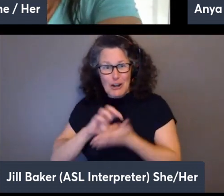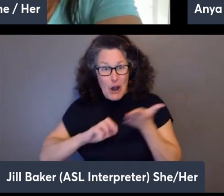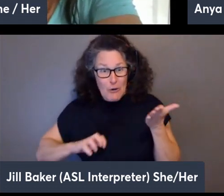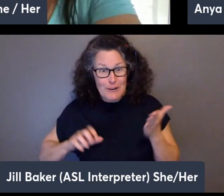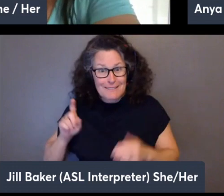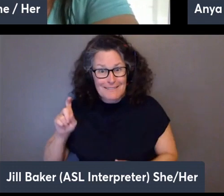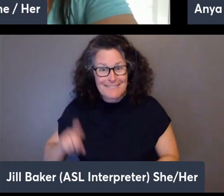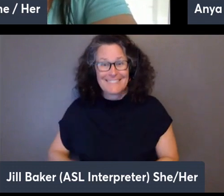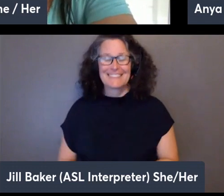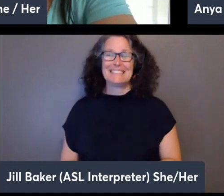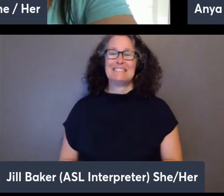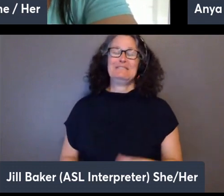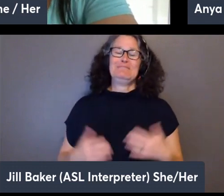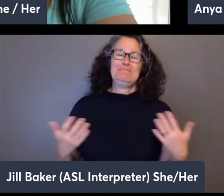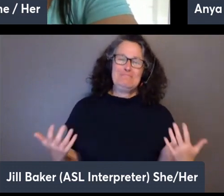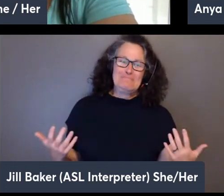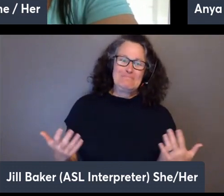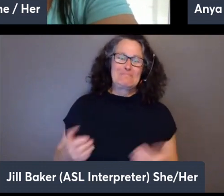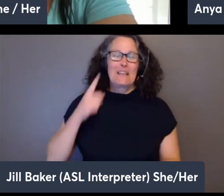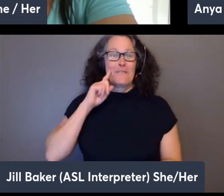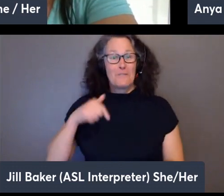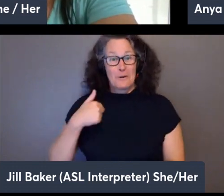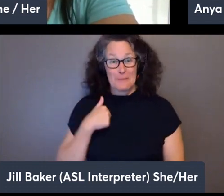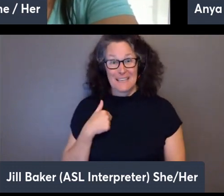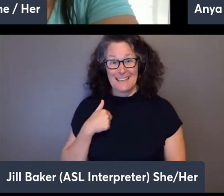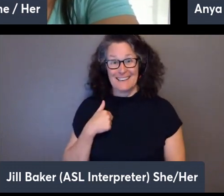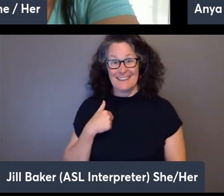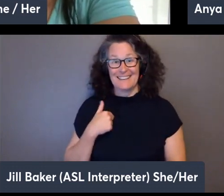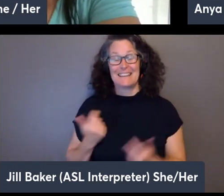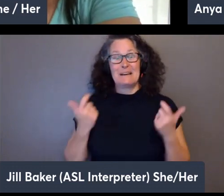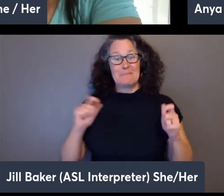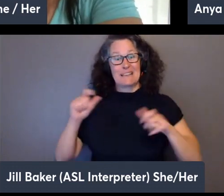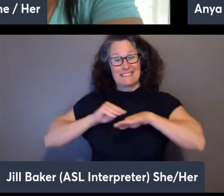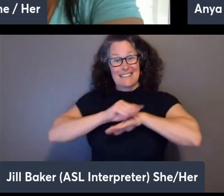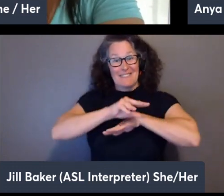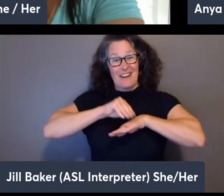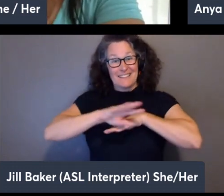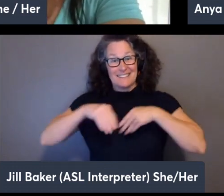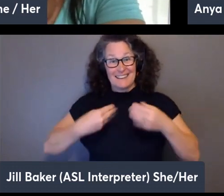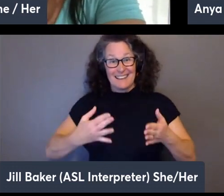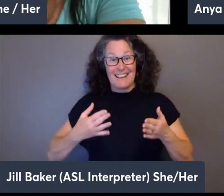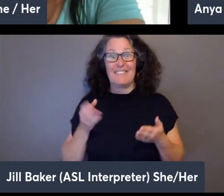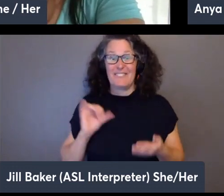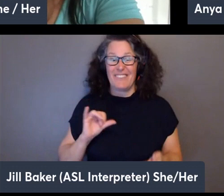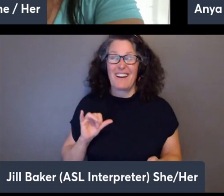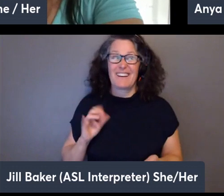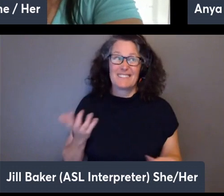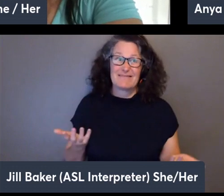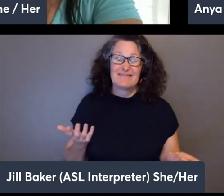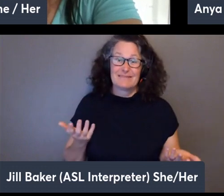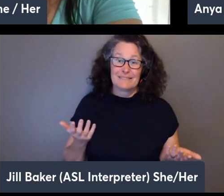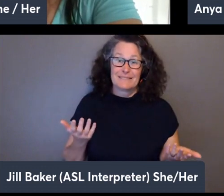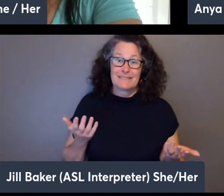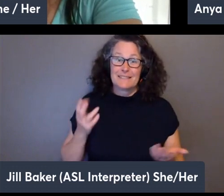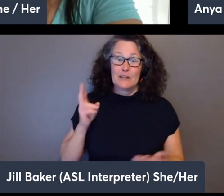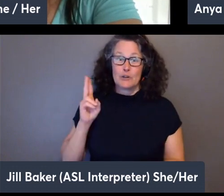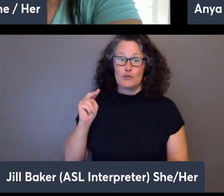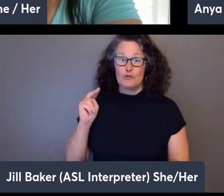uh, for me, the biggest advice that I would give it is kind of like, kind of like unit